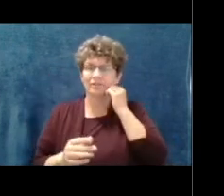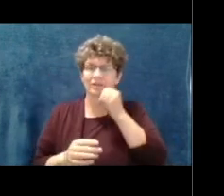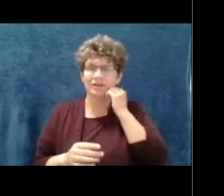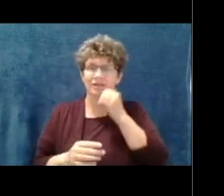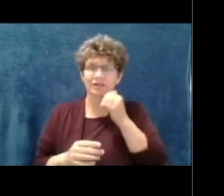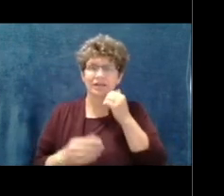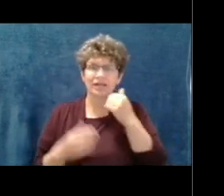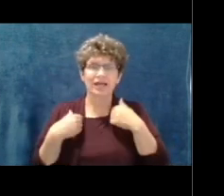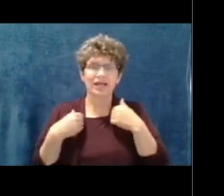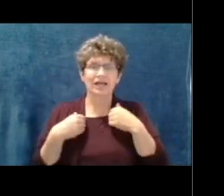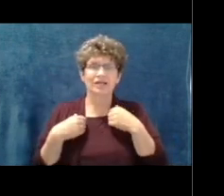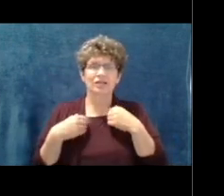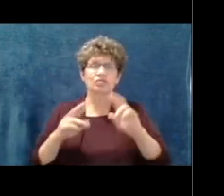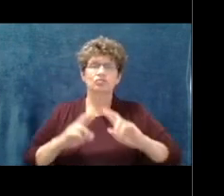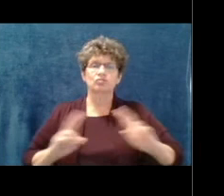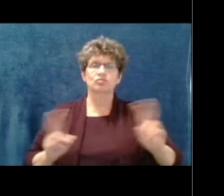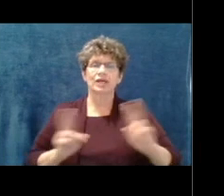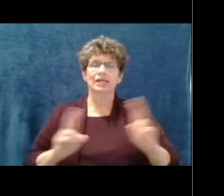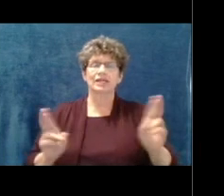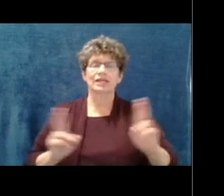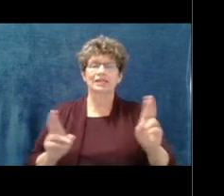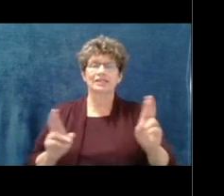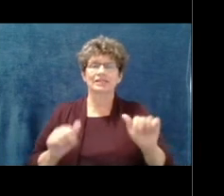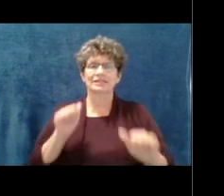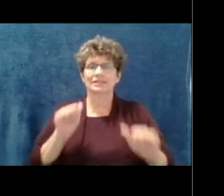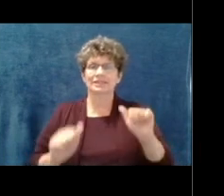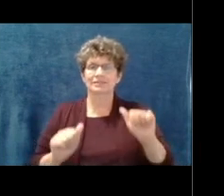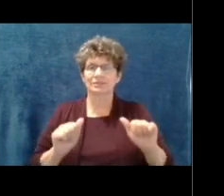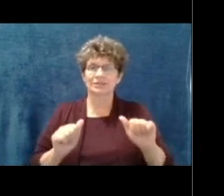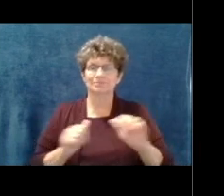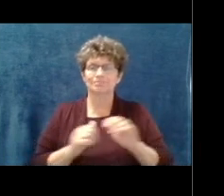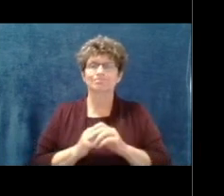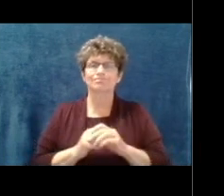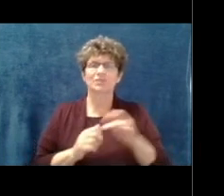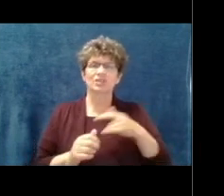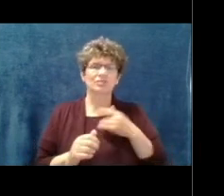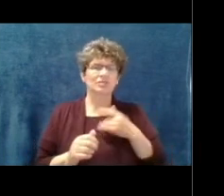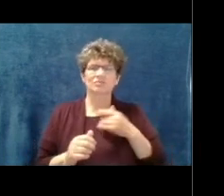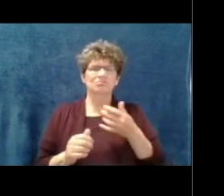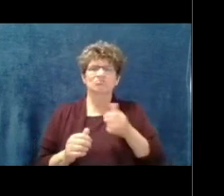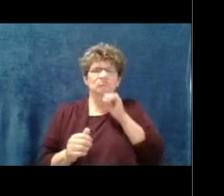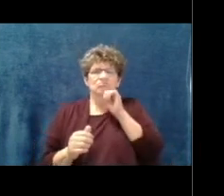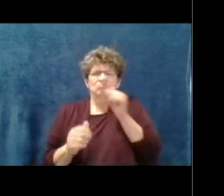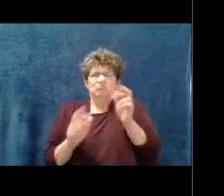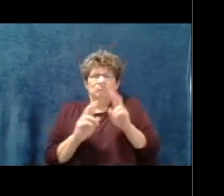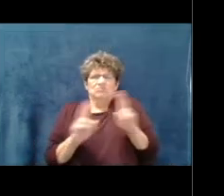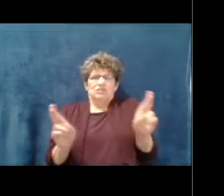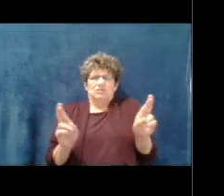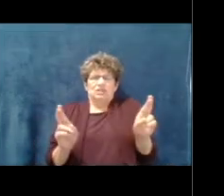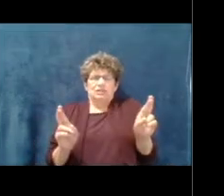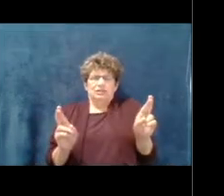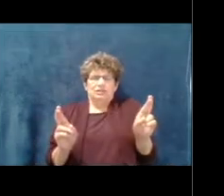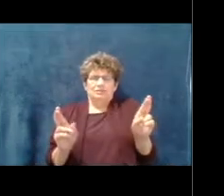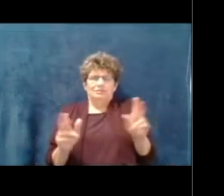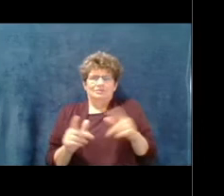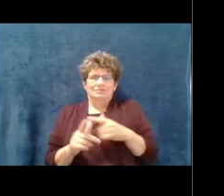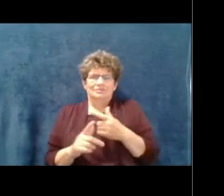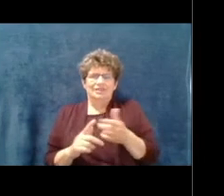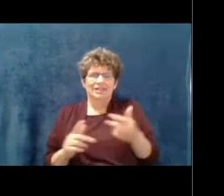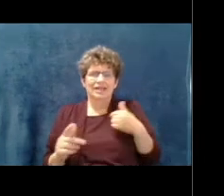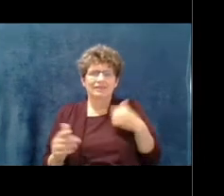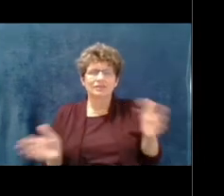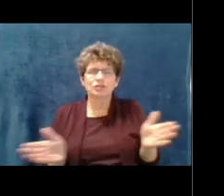you feel to actually work on your goal. And if you're not feeling ready, then there's these wonderful kind of